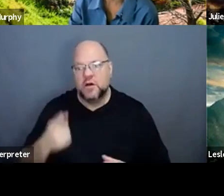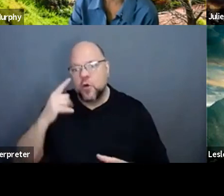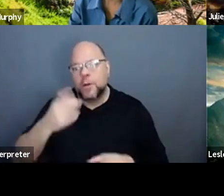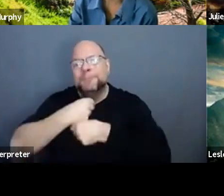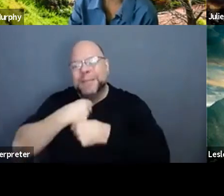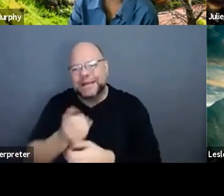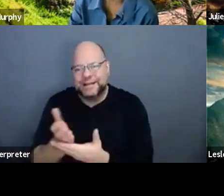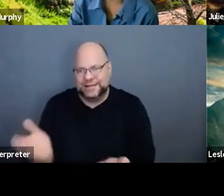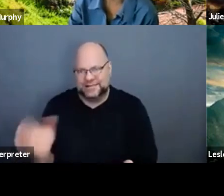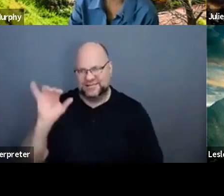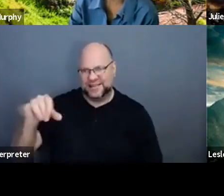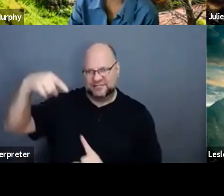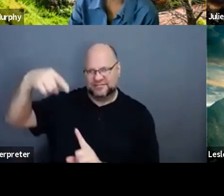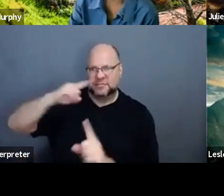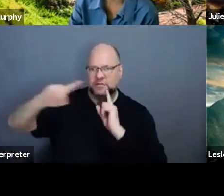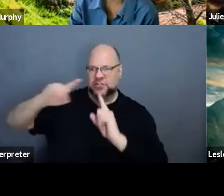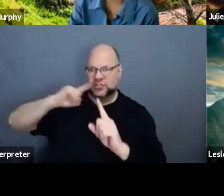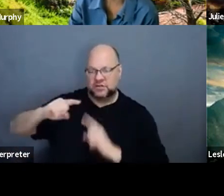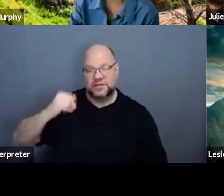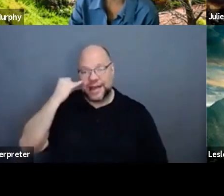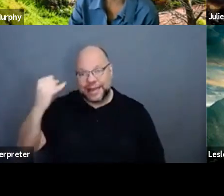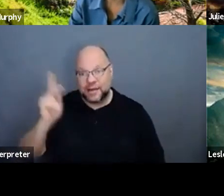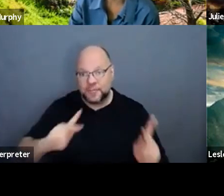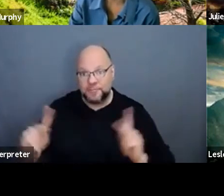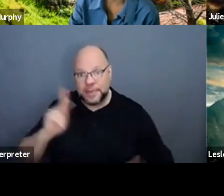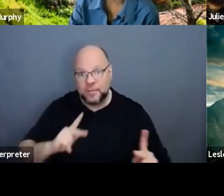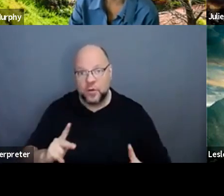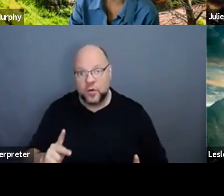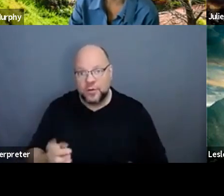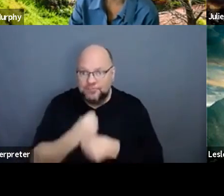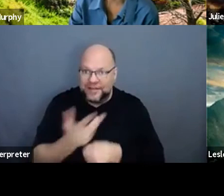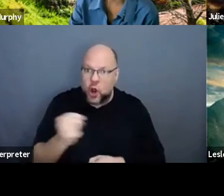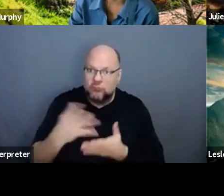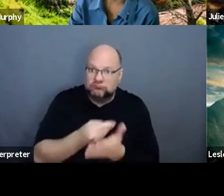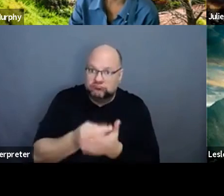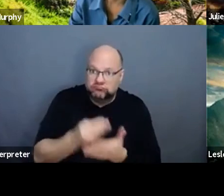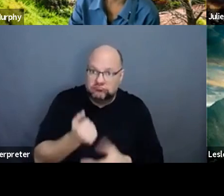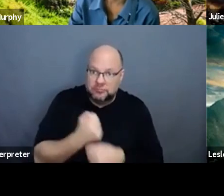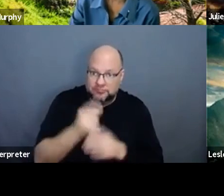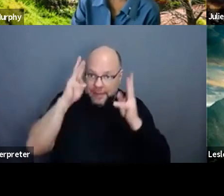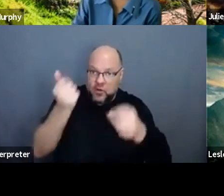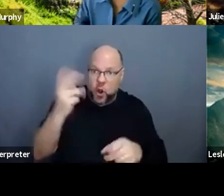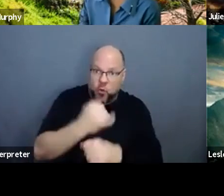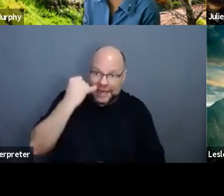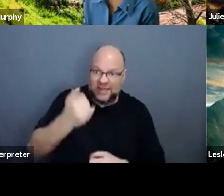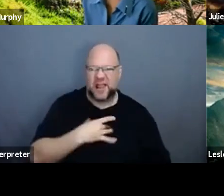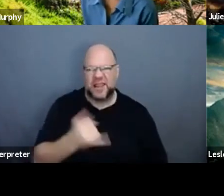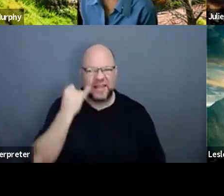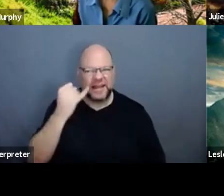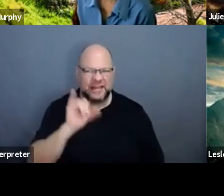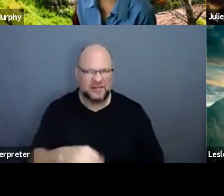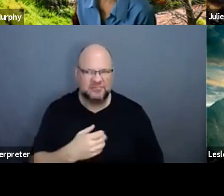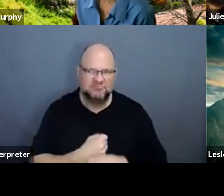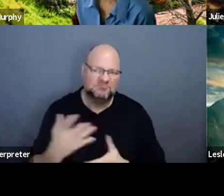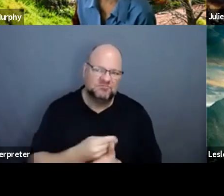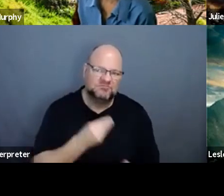things. So I do like the idea of people generating their own incomes and coming up with their own ideas and putting them out there and making money